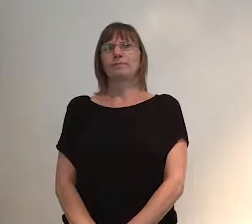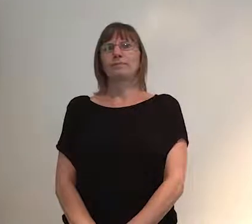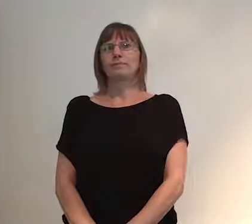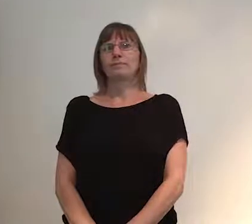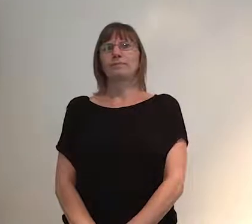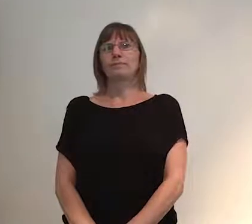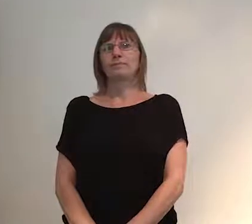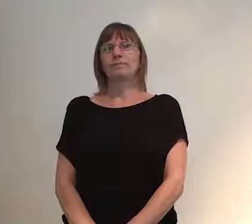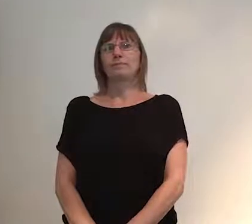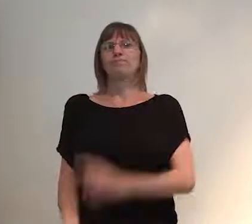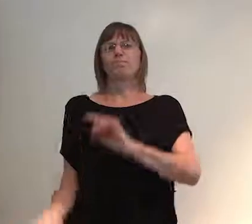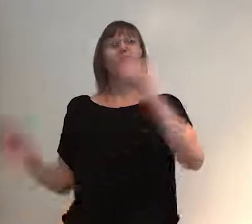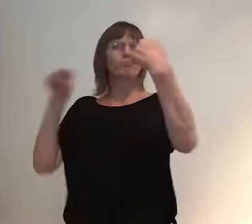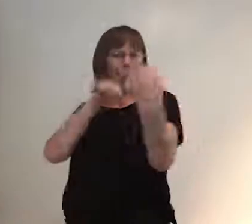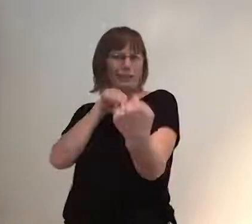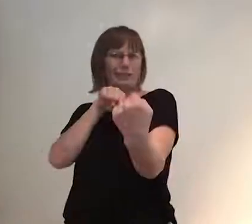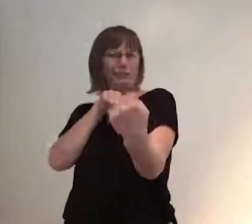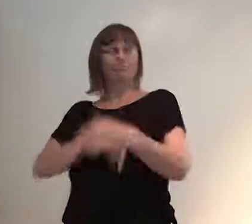side.